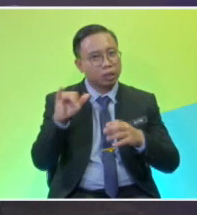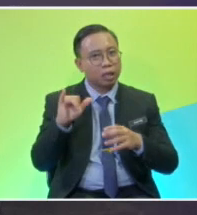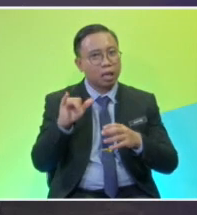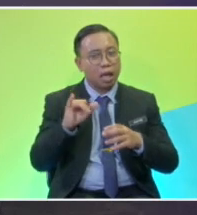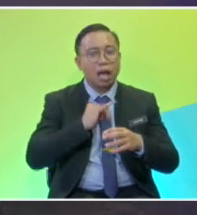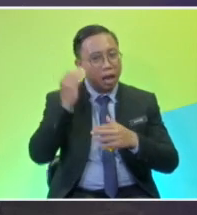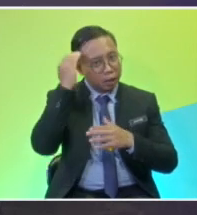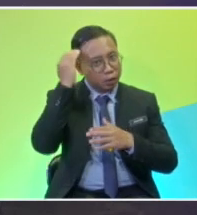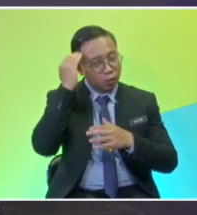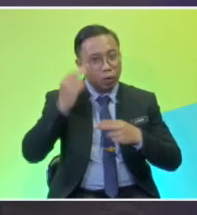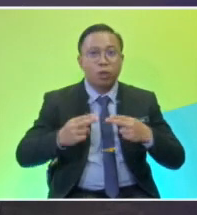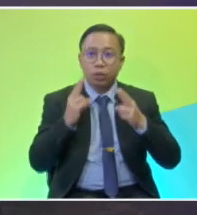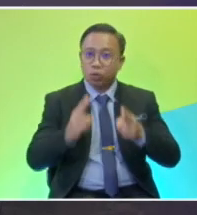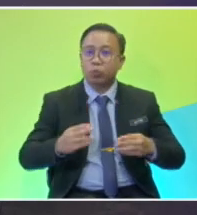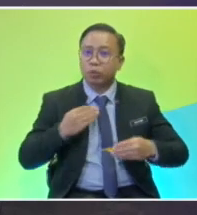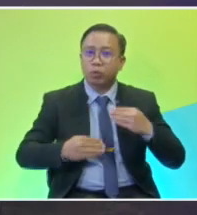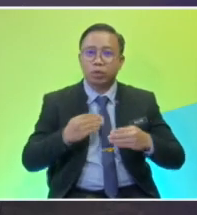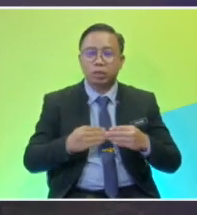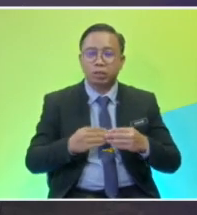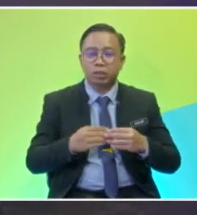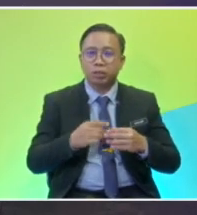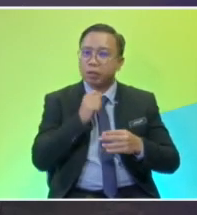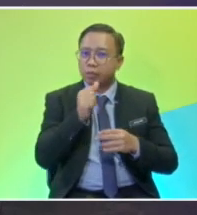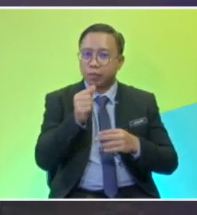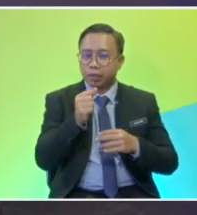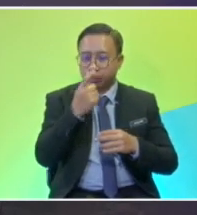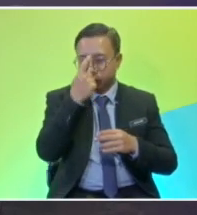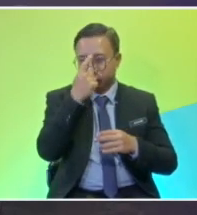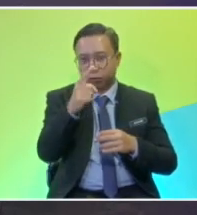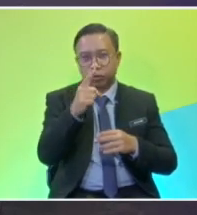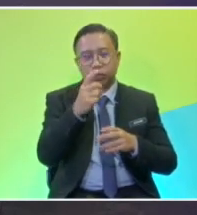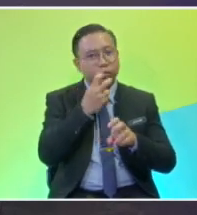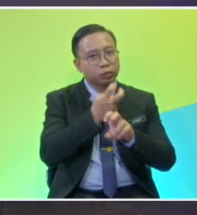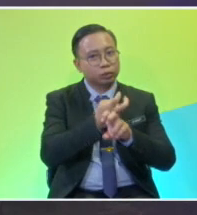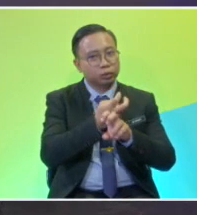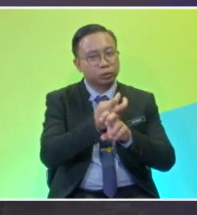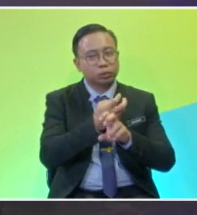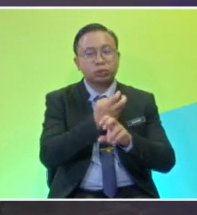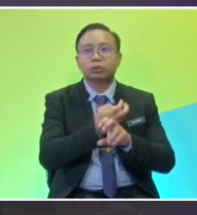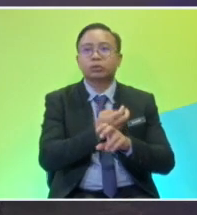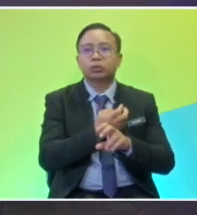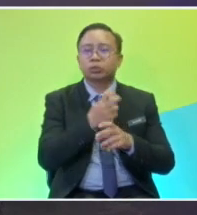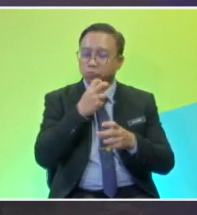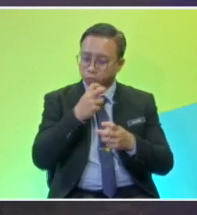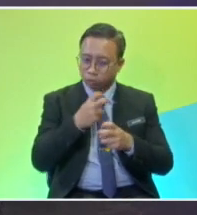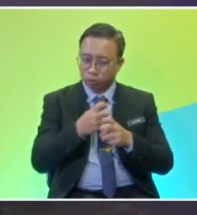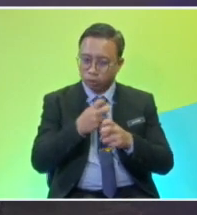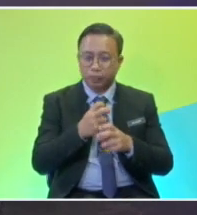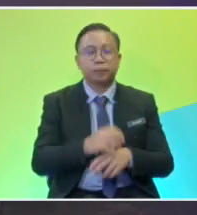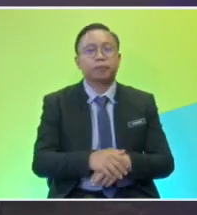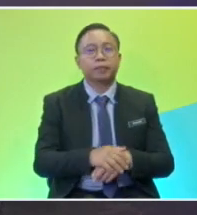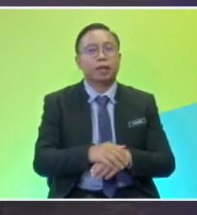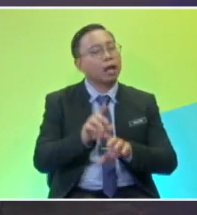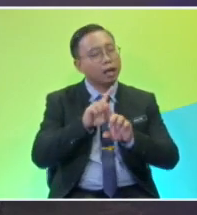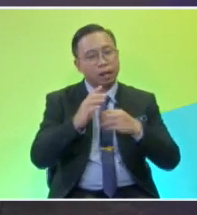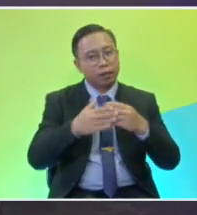body works, you know, okay. But when it comes to skeleton, this is really confusing. See, I don't know what this is. I don't know where this goes. Okay, never mind,